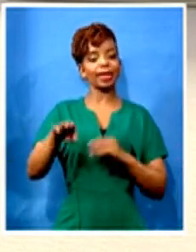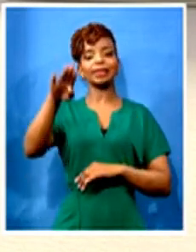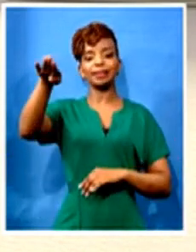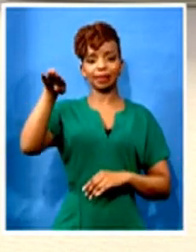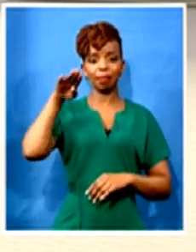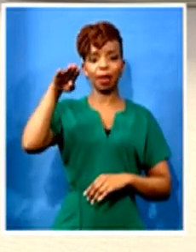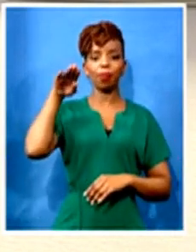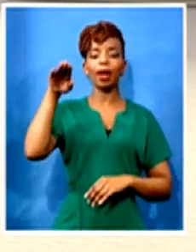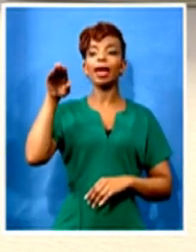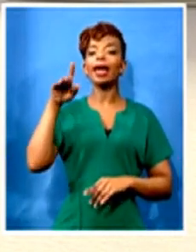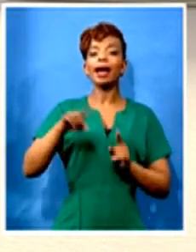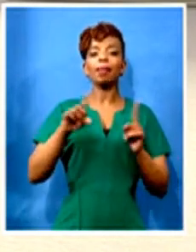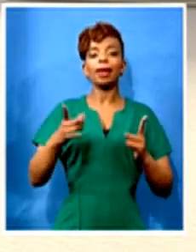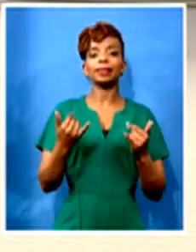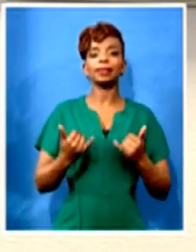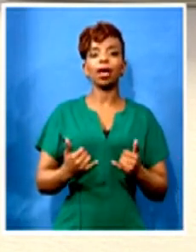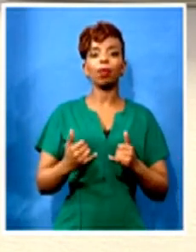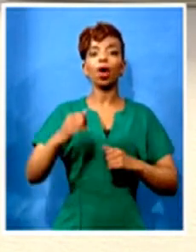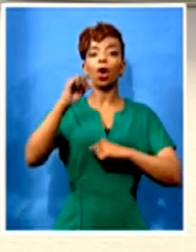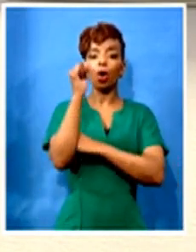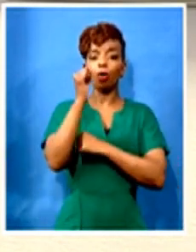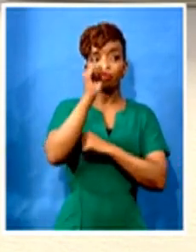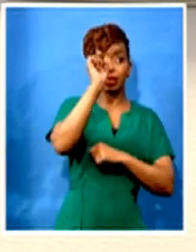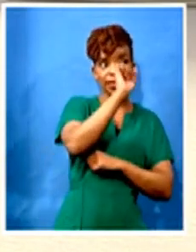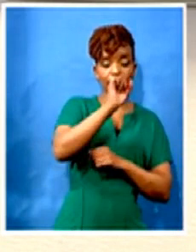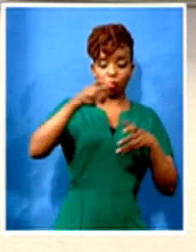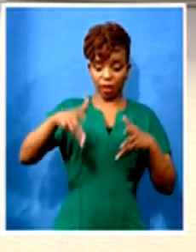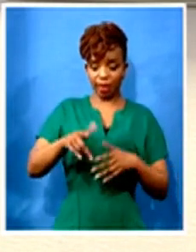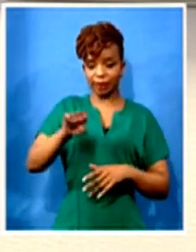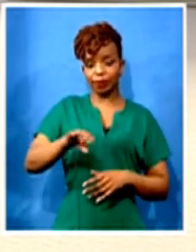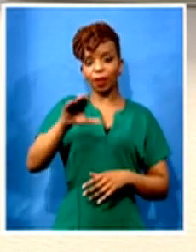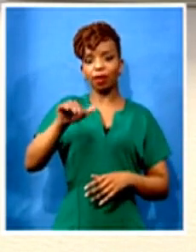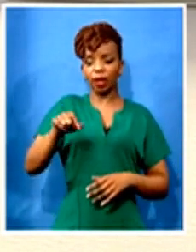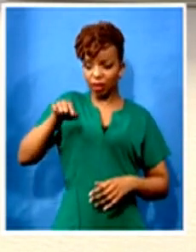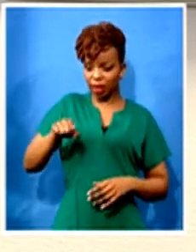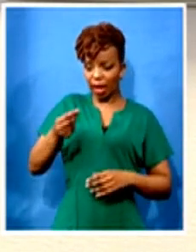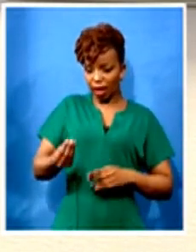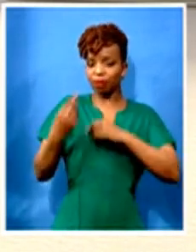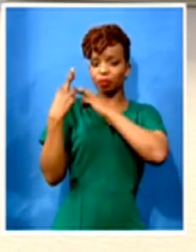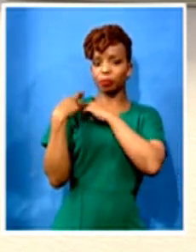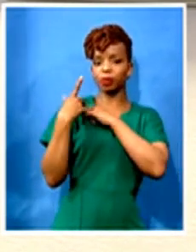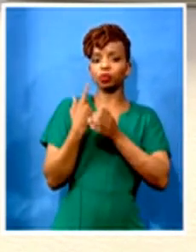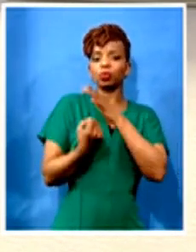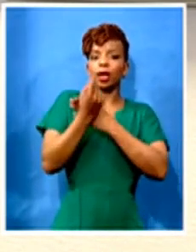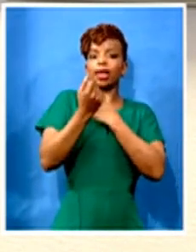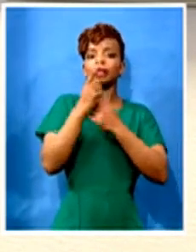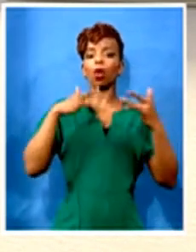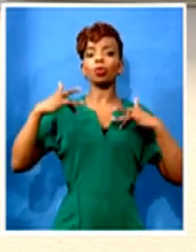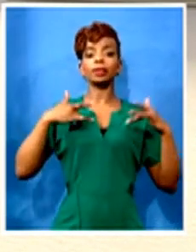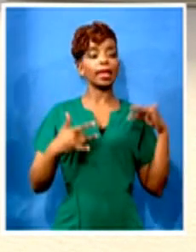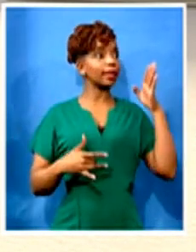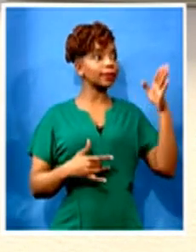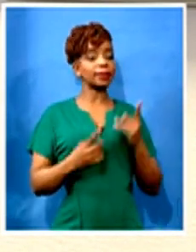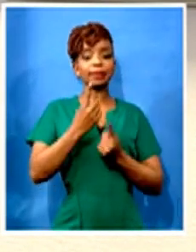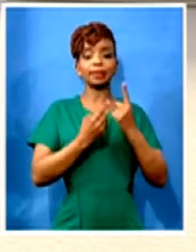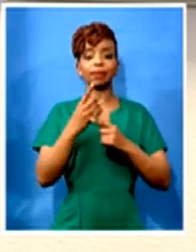a responsibility to raise his concern either with the Minister of International Relations and Cooperation or through a correspondence with